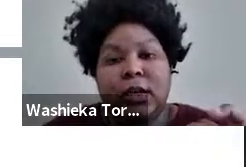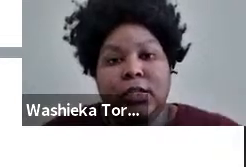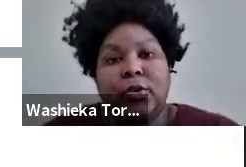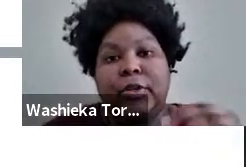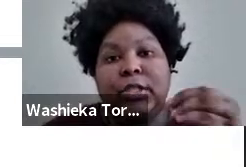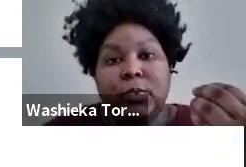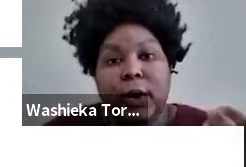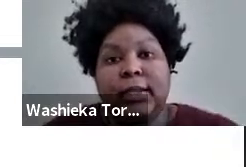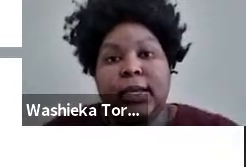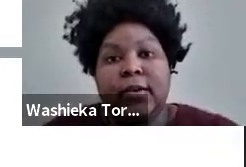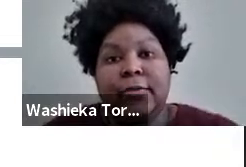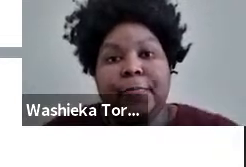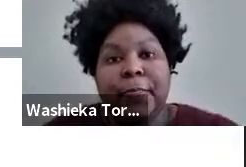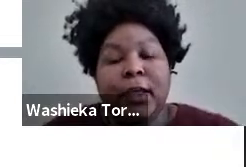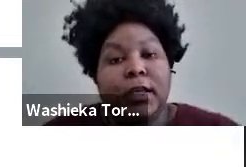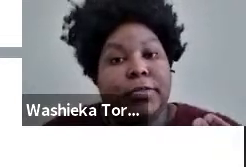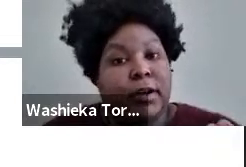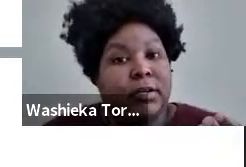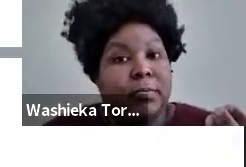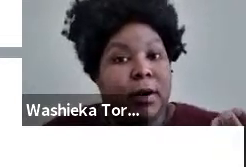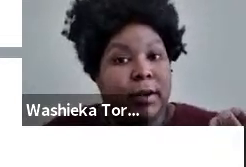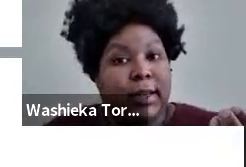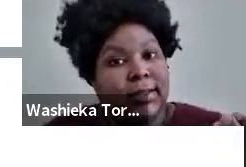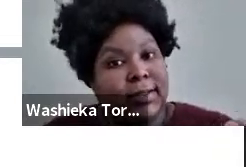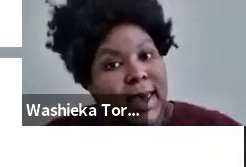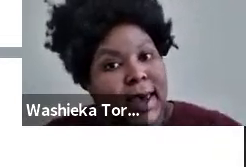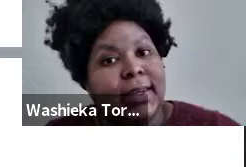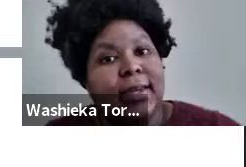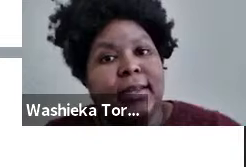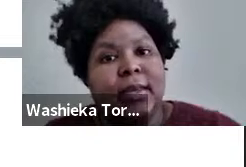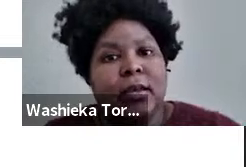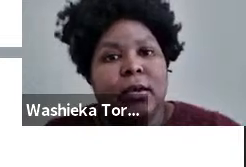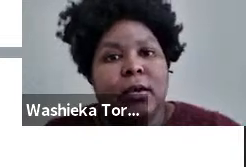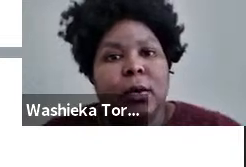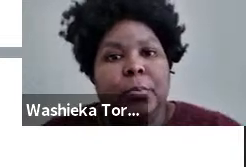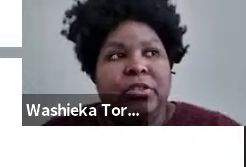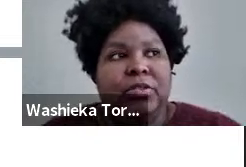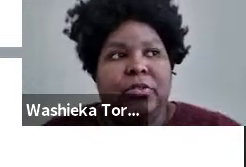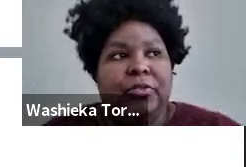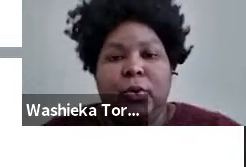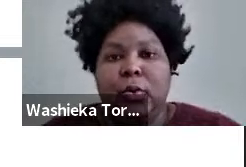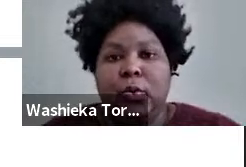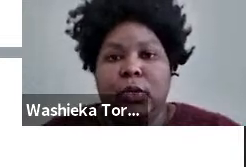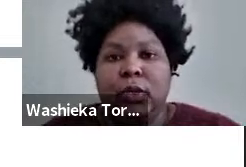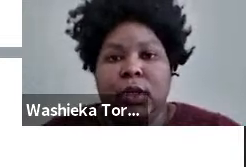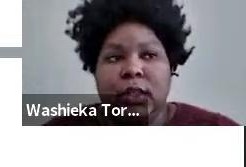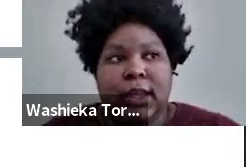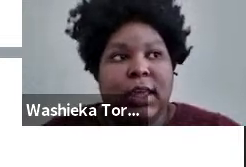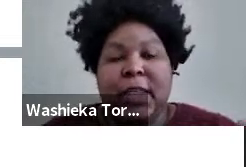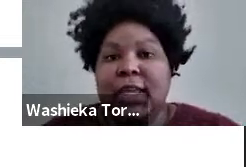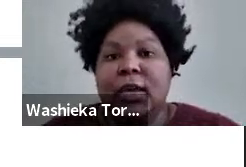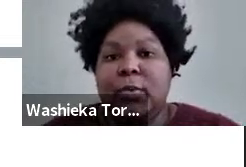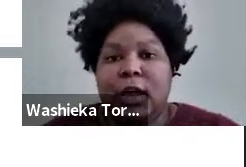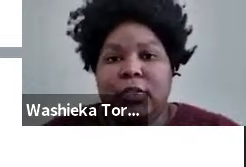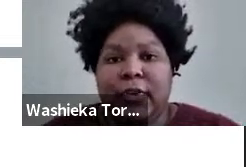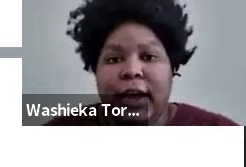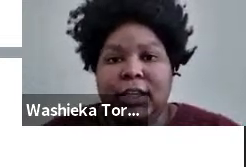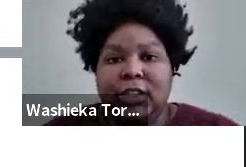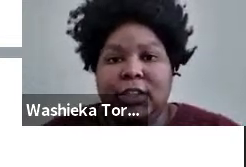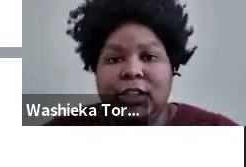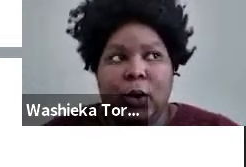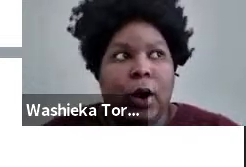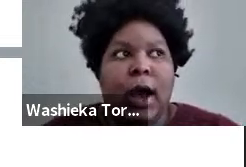us. So for instance, where I live, there is a market technically, but the food, they keep getting hit with